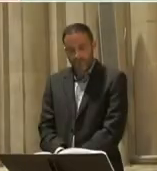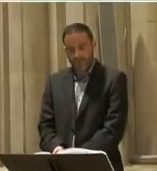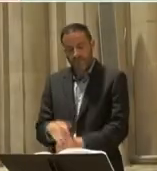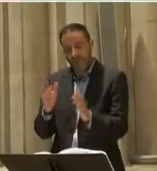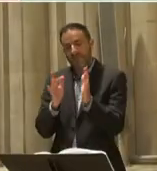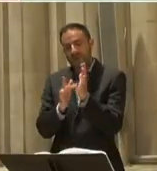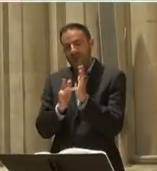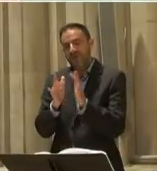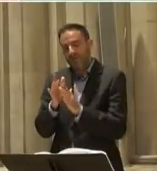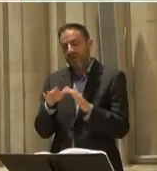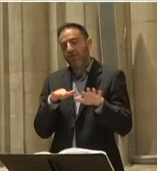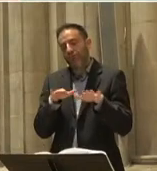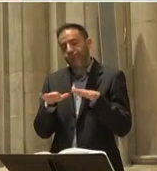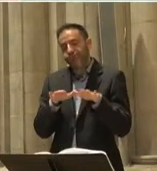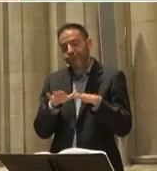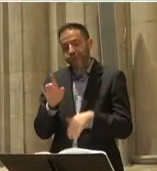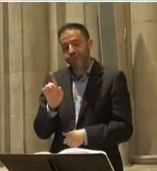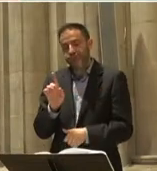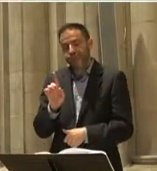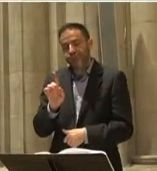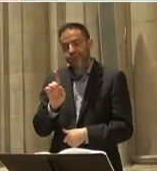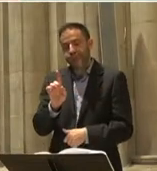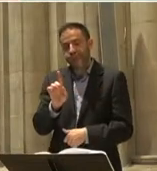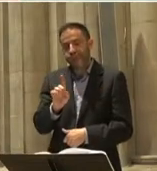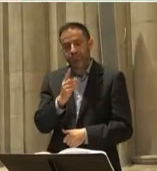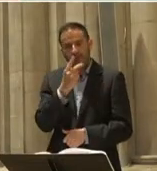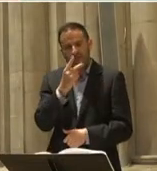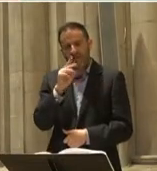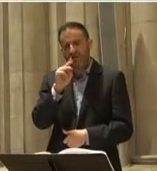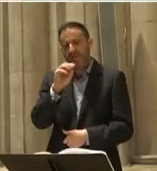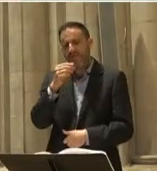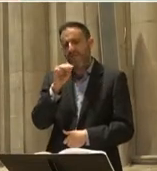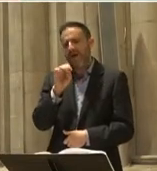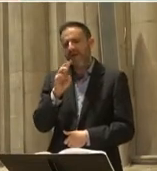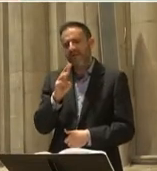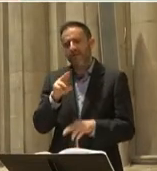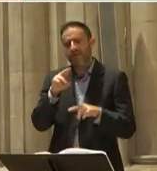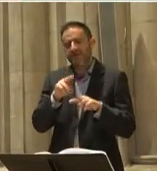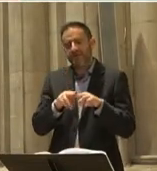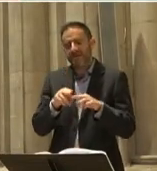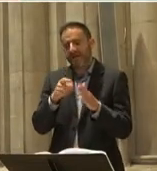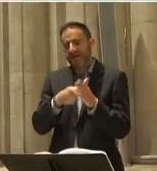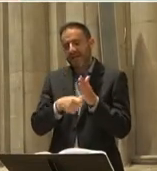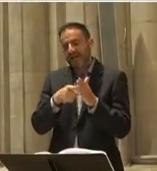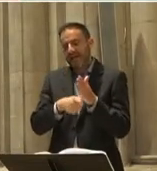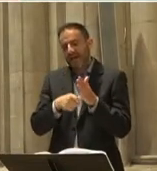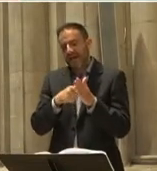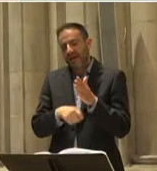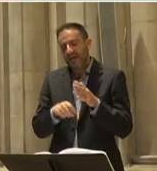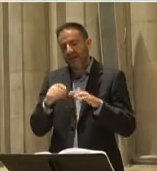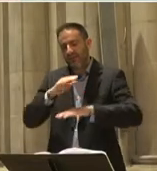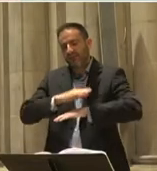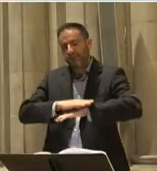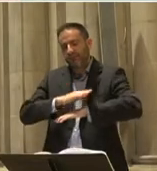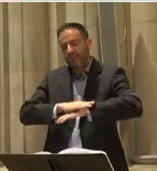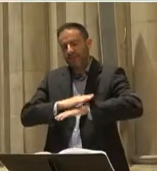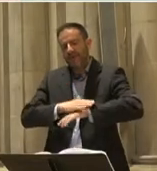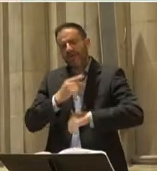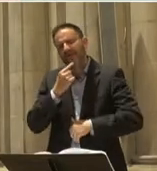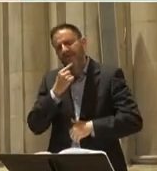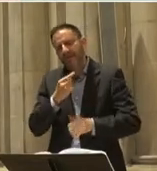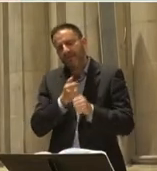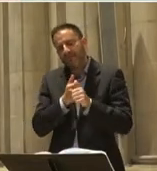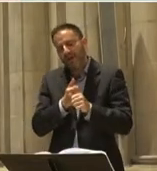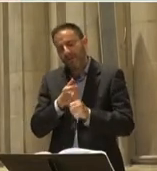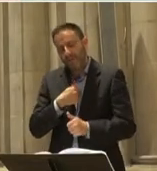As Jesus was walking along, he saw a man called Matthew sitting at the tax booth, and he said to him,